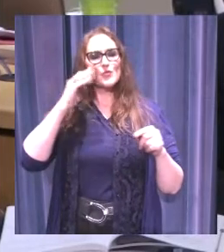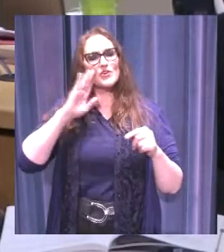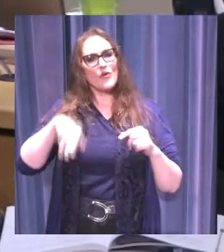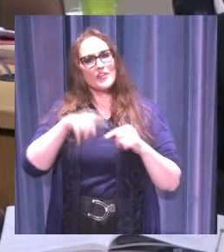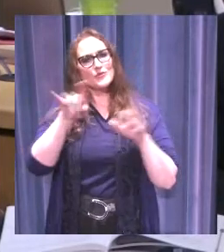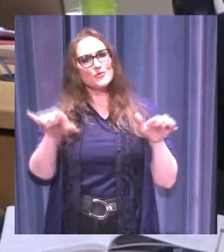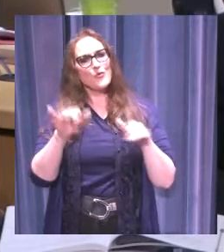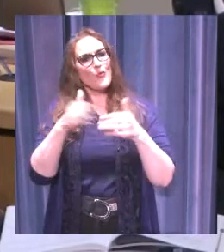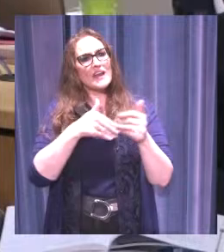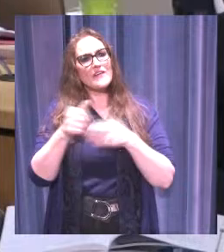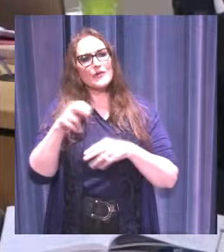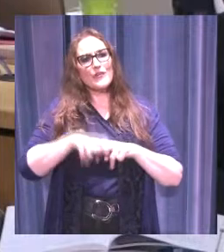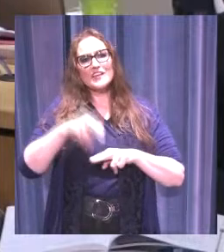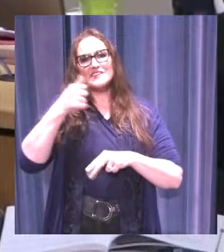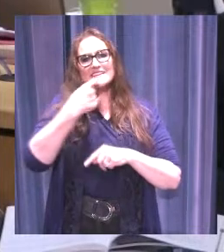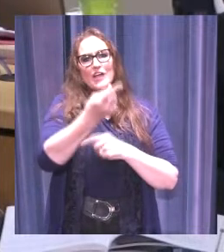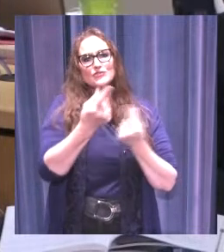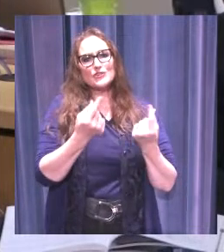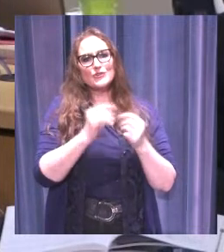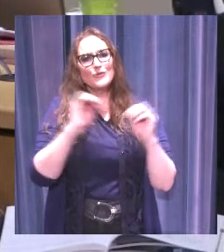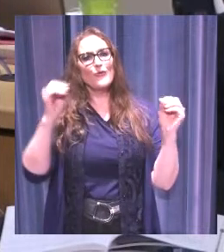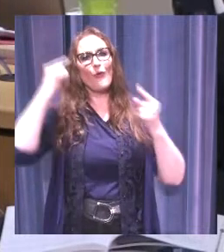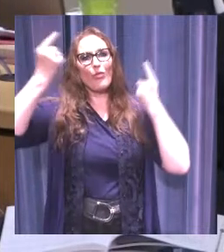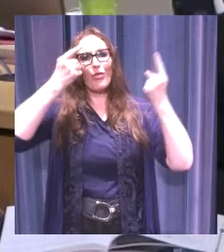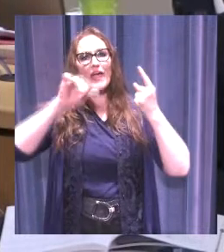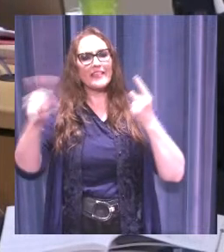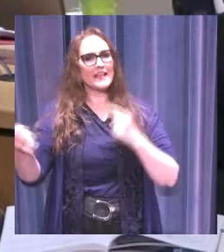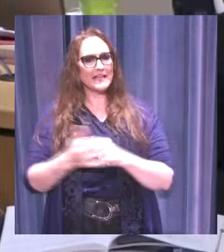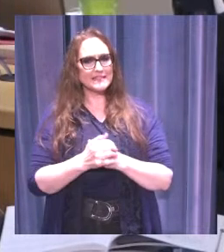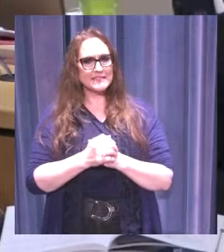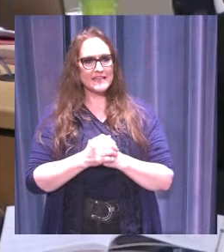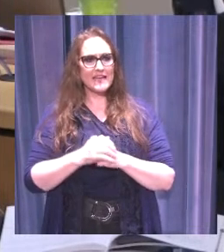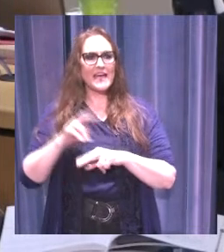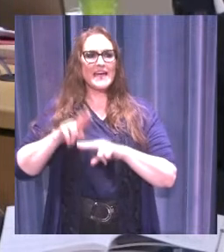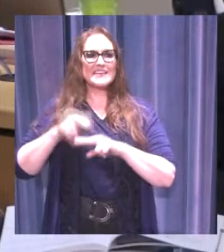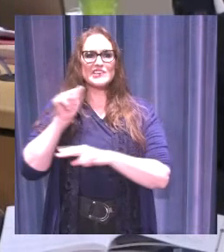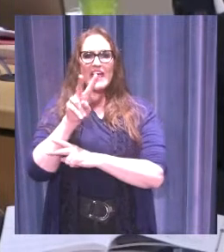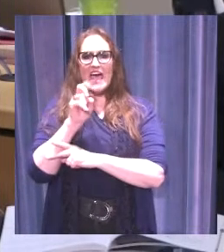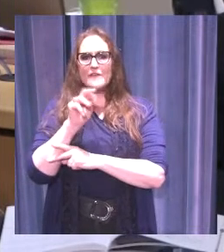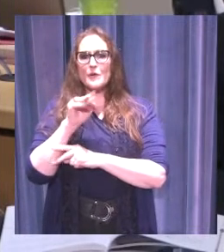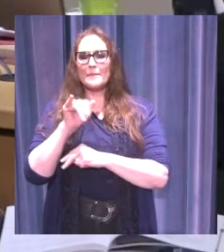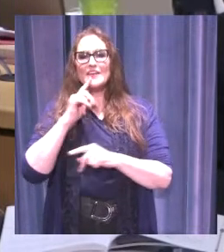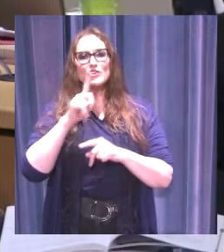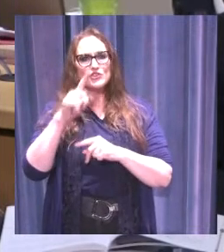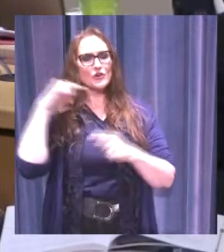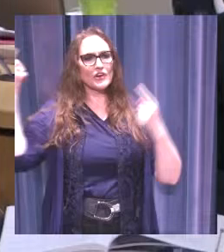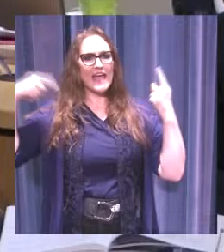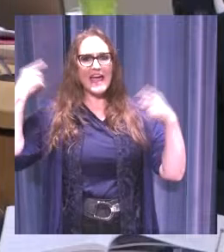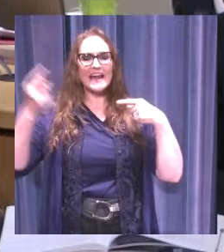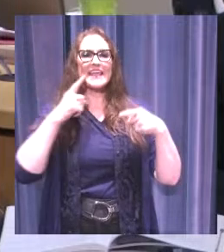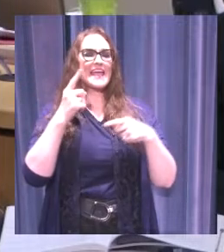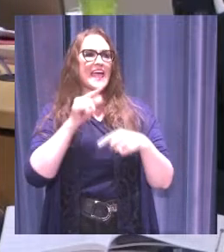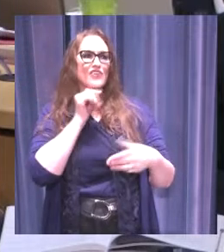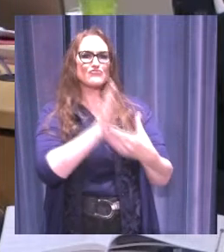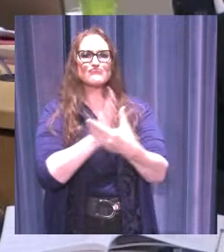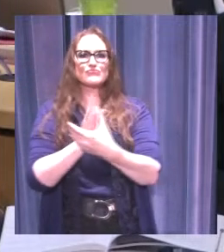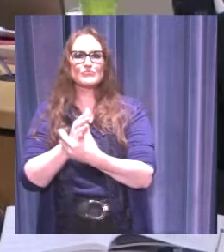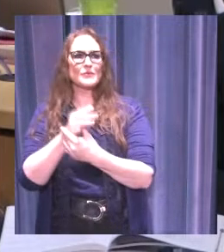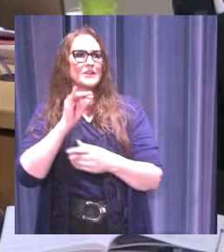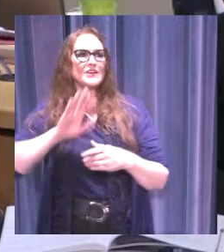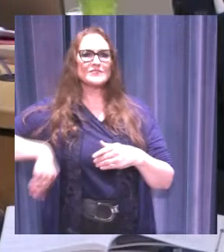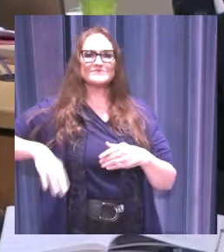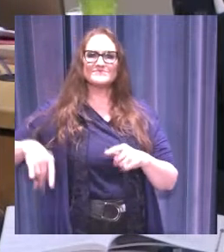do. No thoughts of anything else. And Chair Everman, you are chaotic and disruptive. You have yet to apologize for your